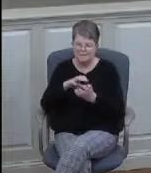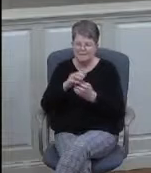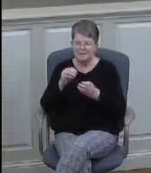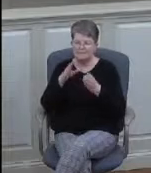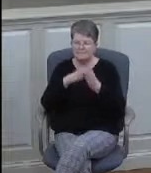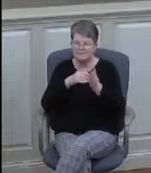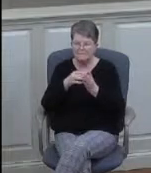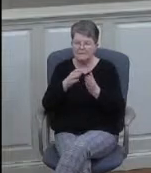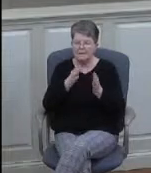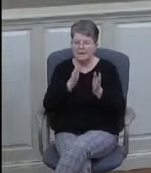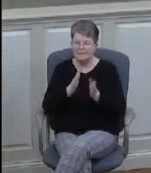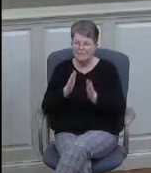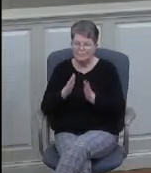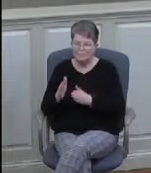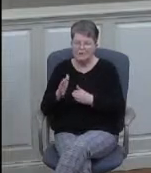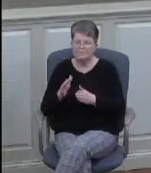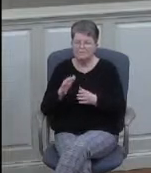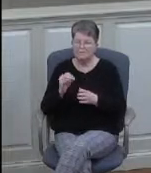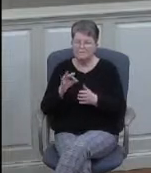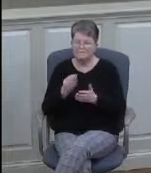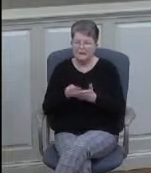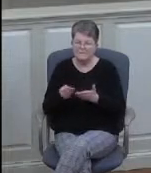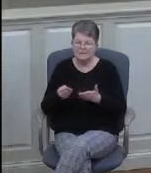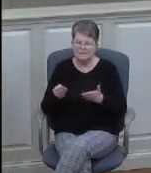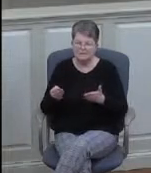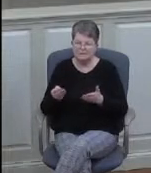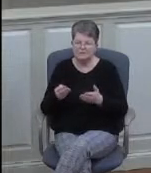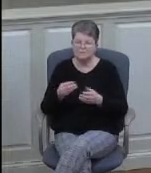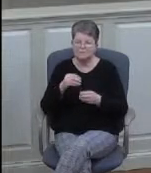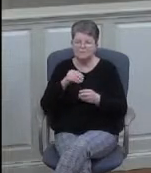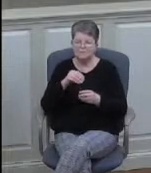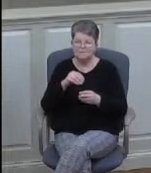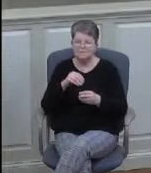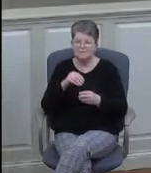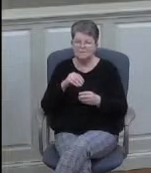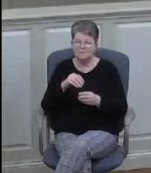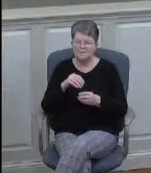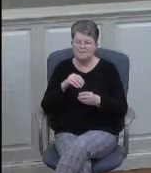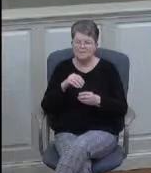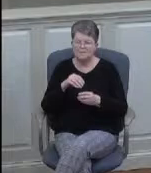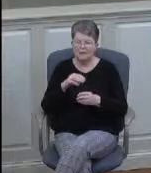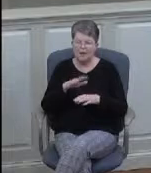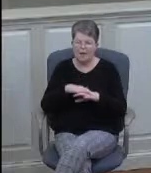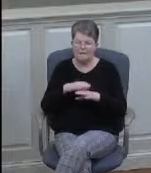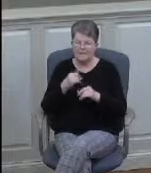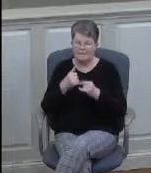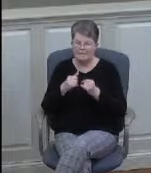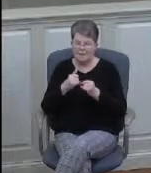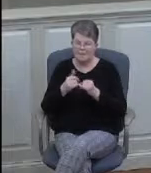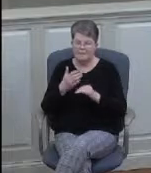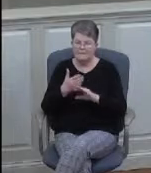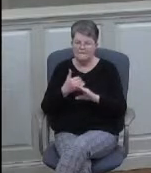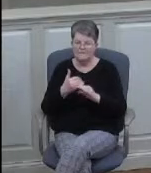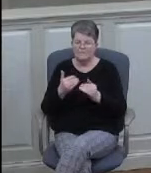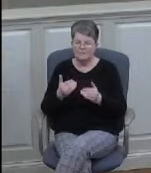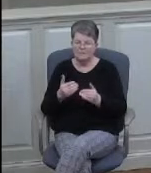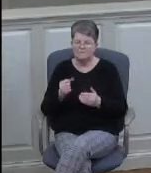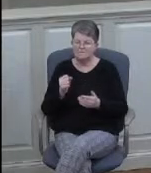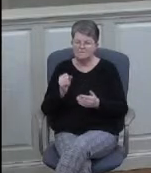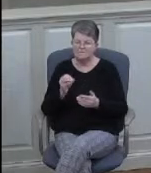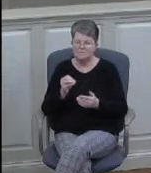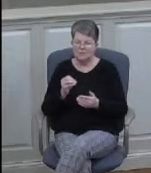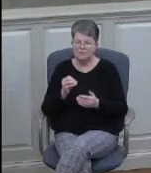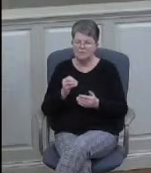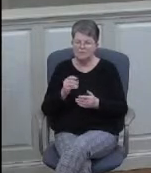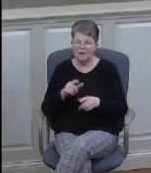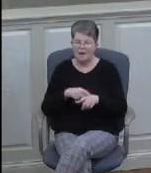the paint and preparation of the materials in the metals before it goes on, and items of that nature. So